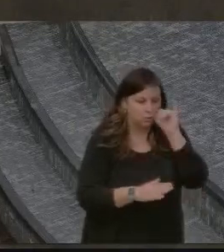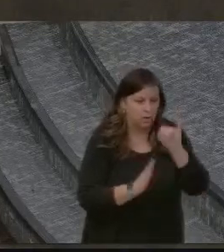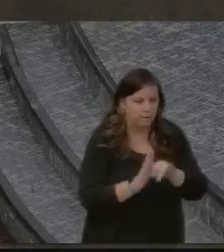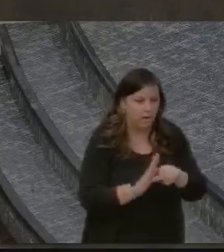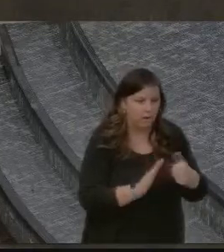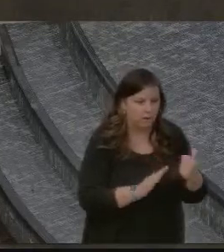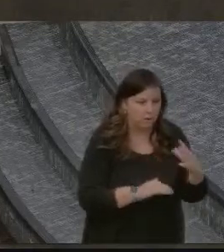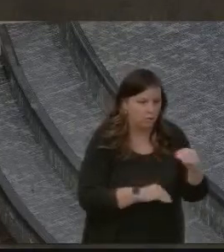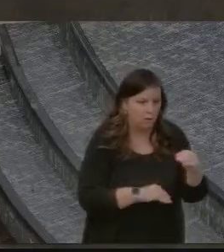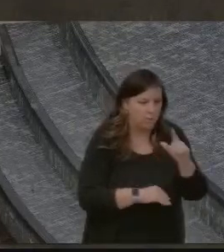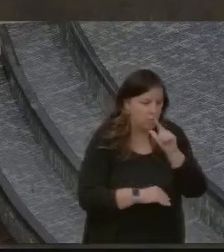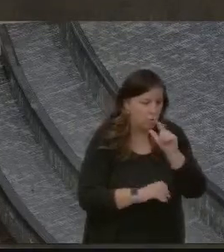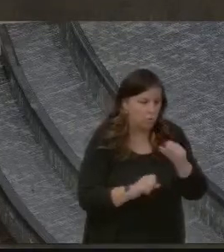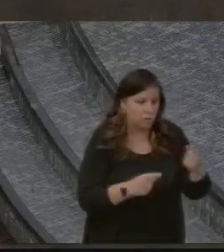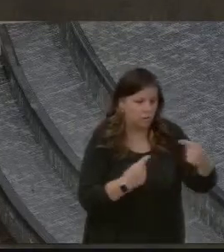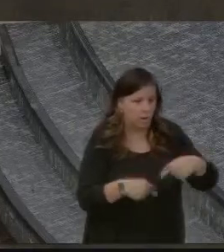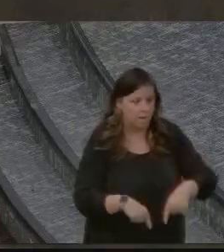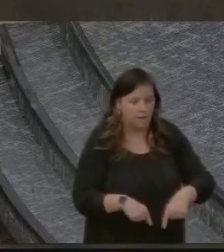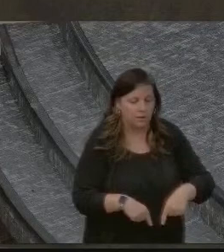than like our